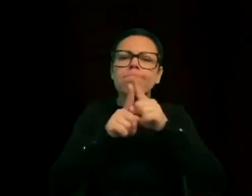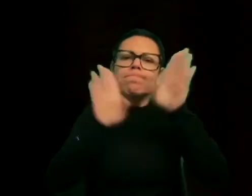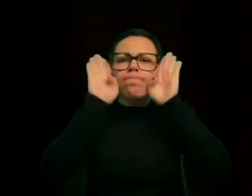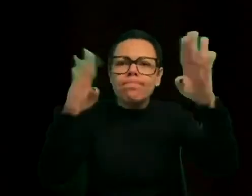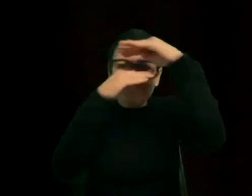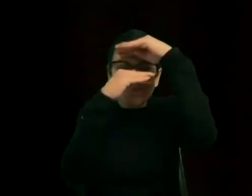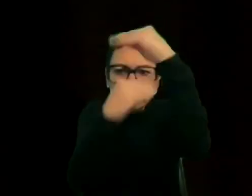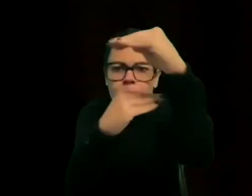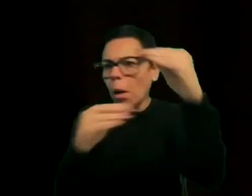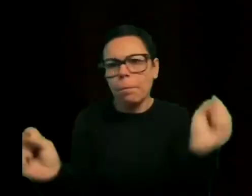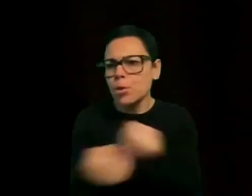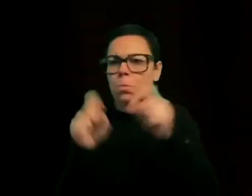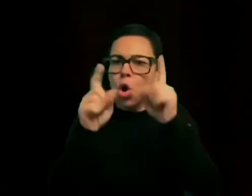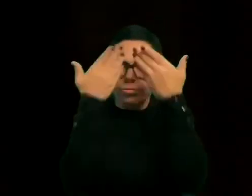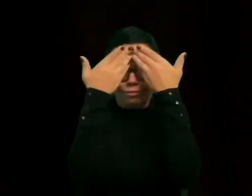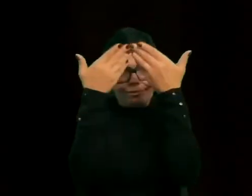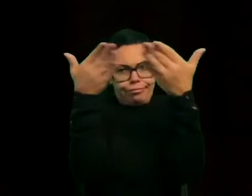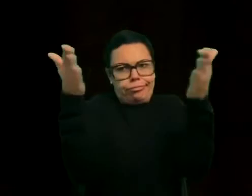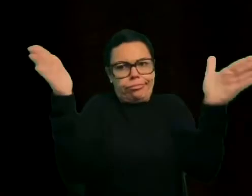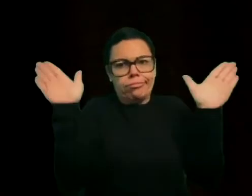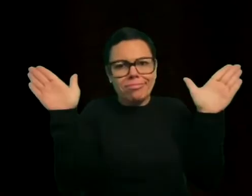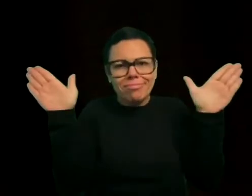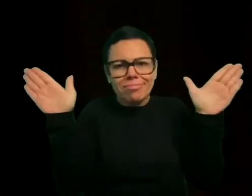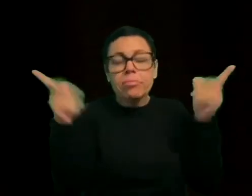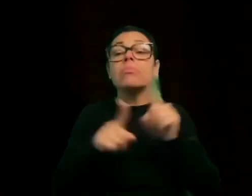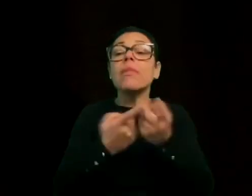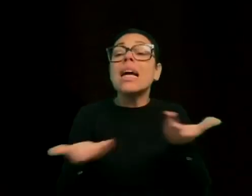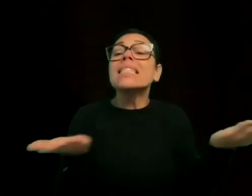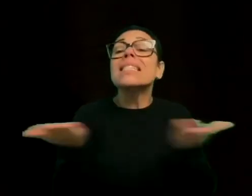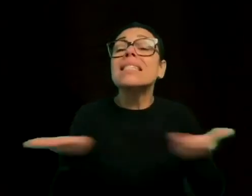service providers. And they can also